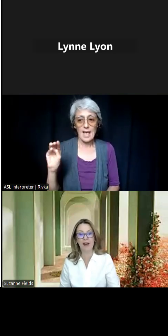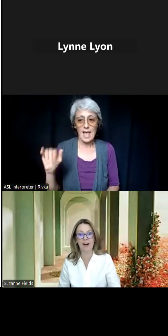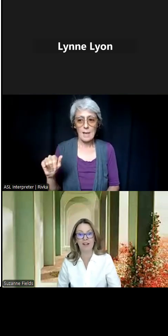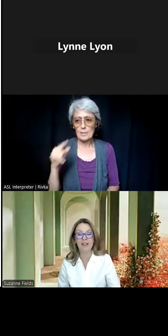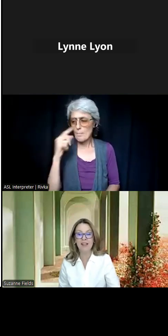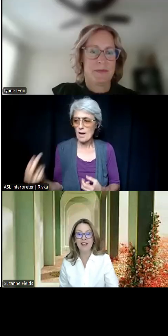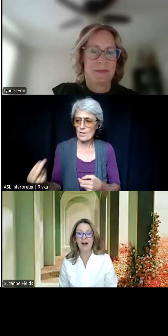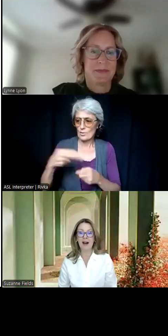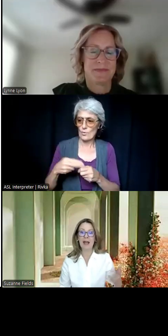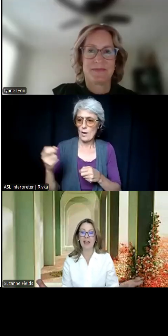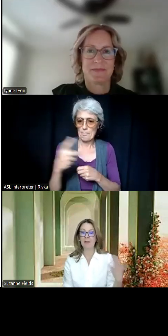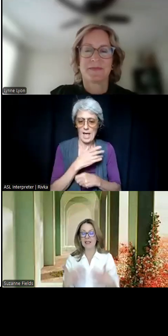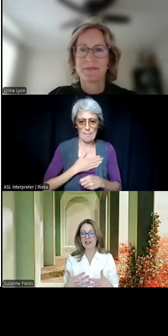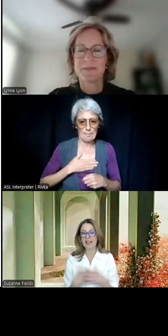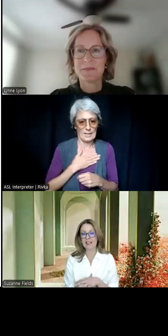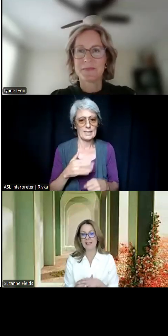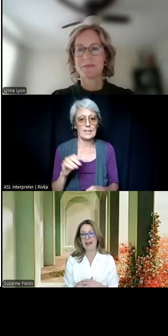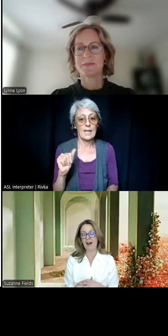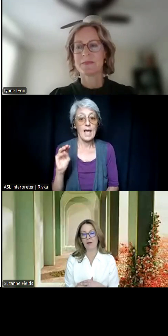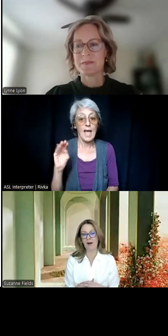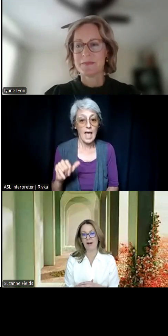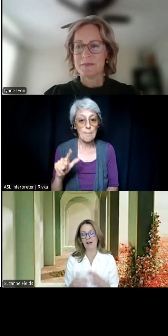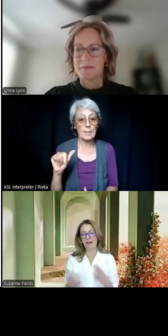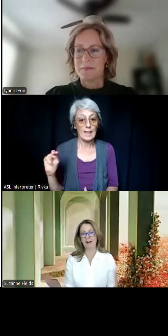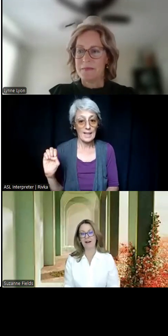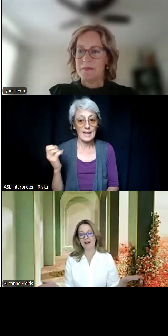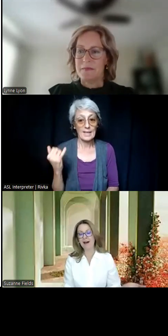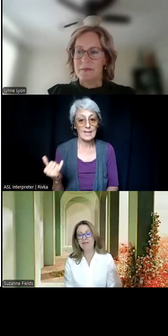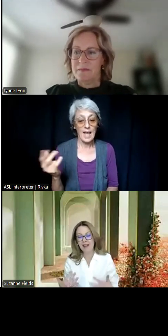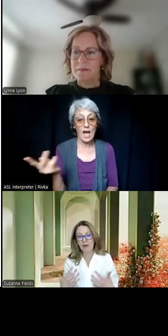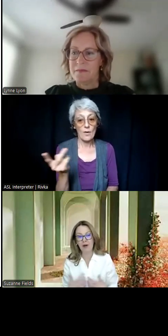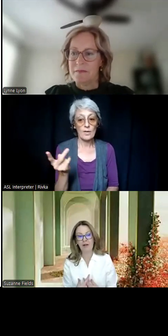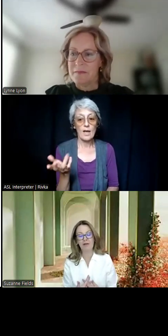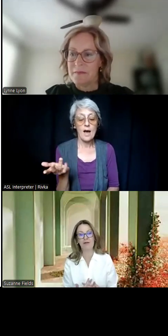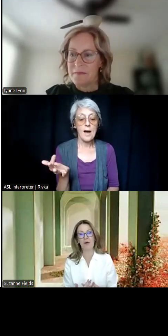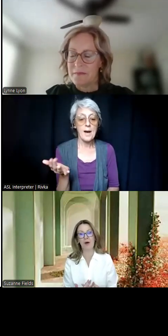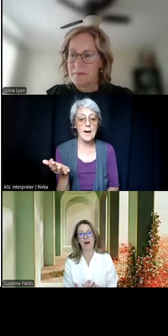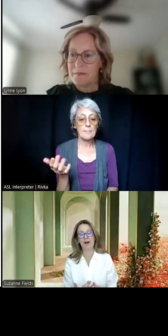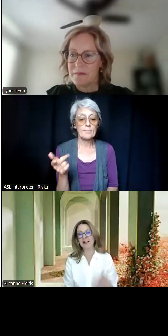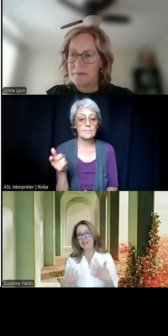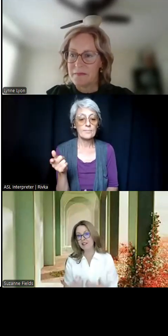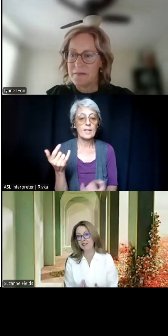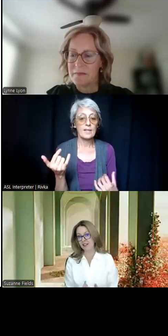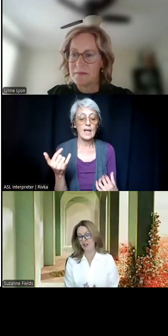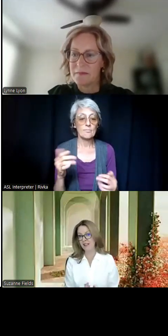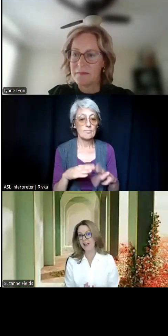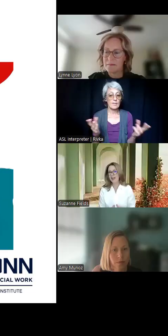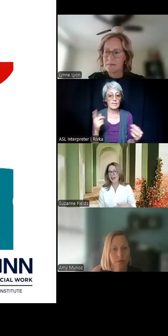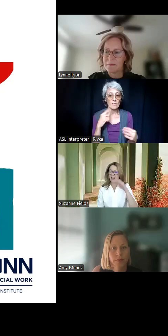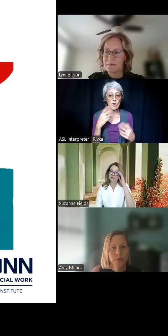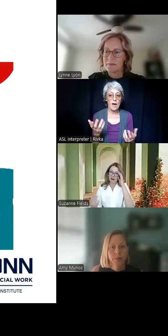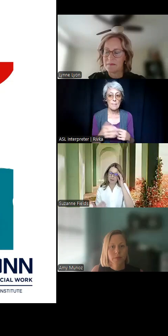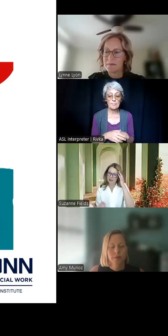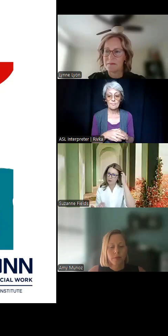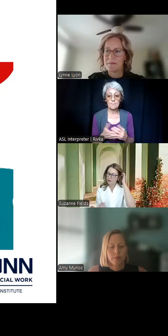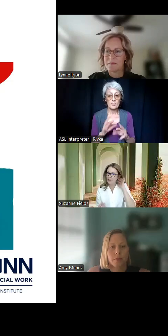as well. Amy and Lynn now are available for discussion, and